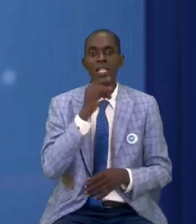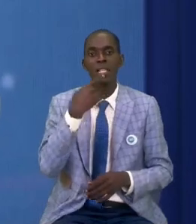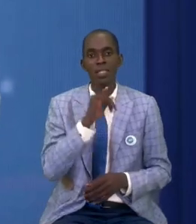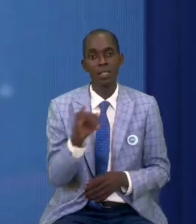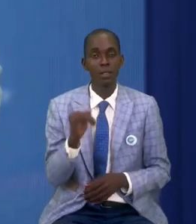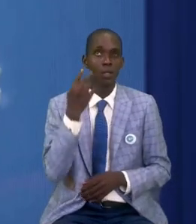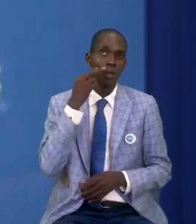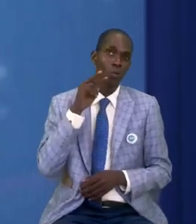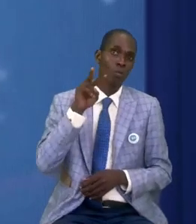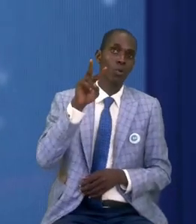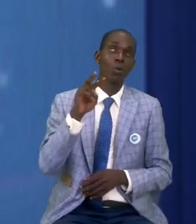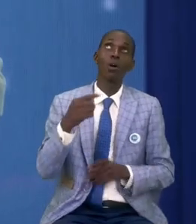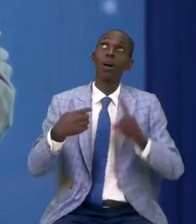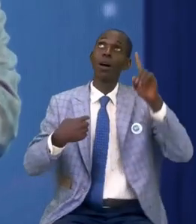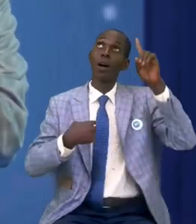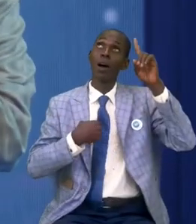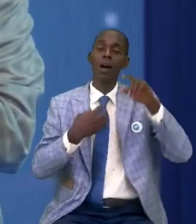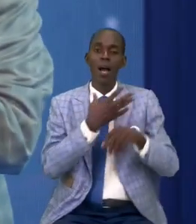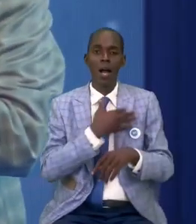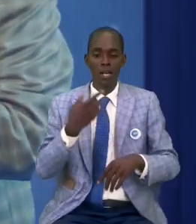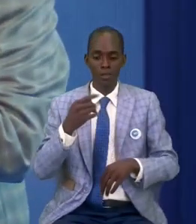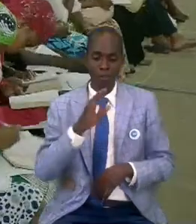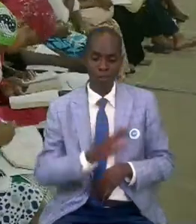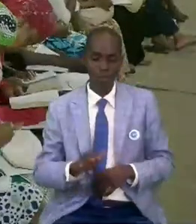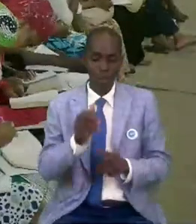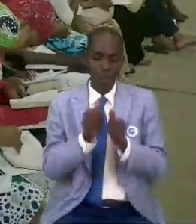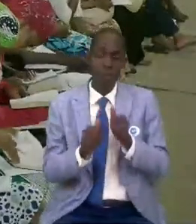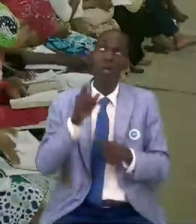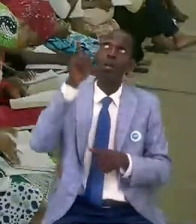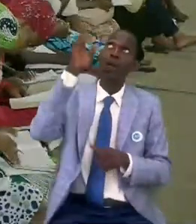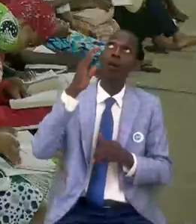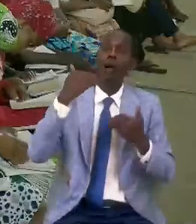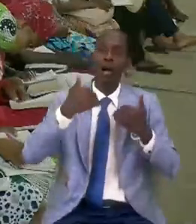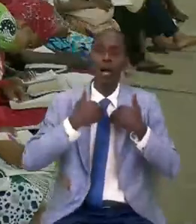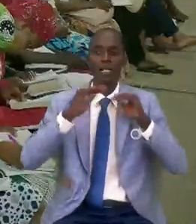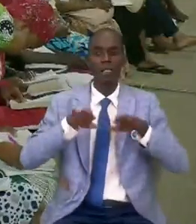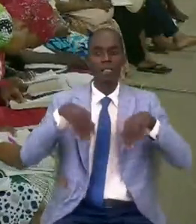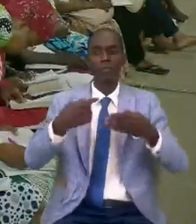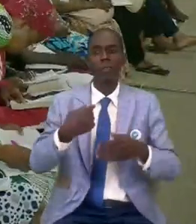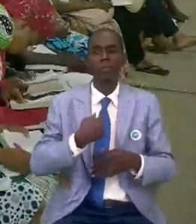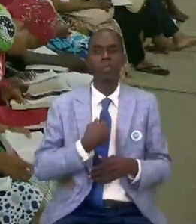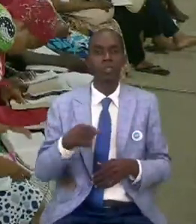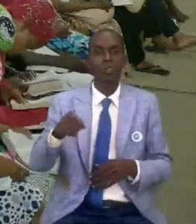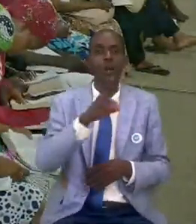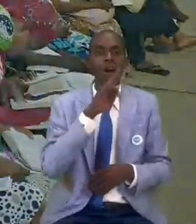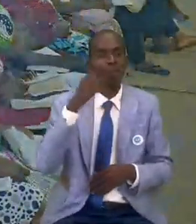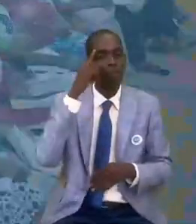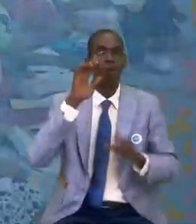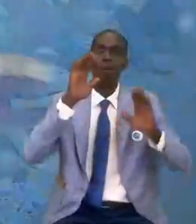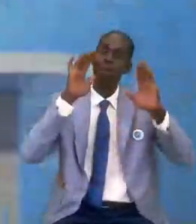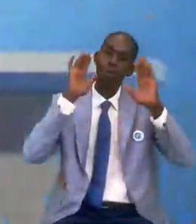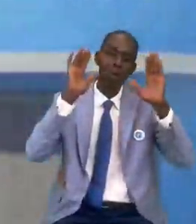has given me. You are for signs. No doubt you are for wonders. People will look at